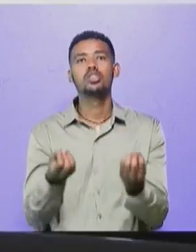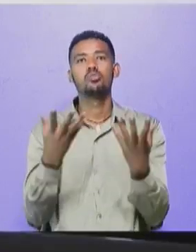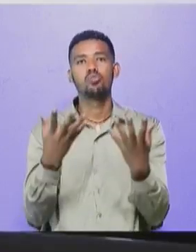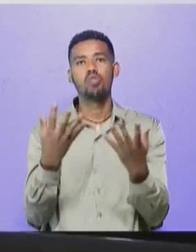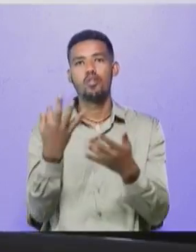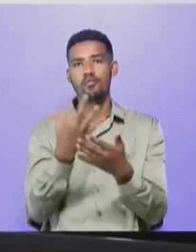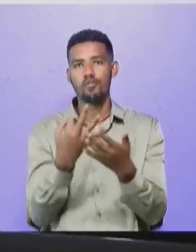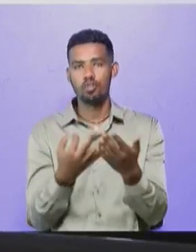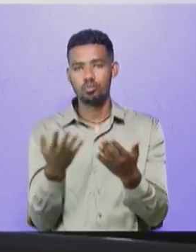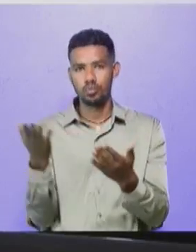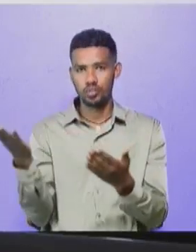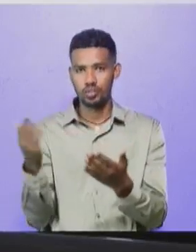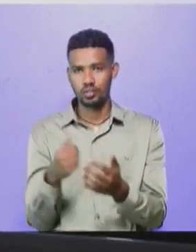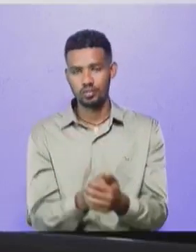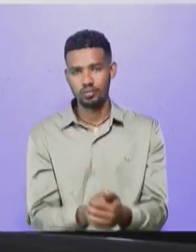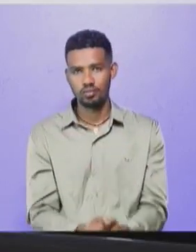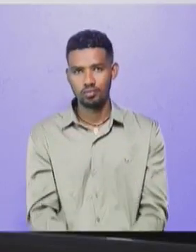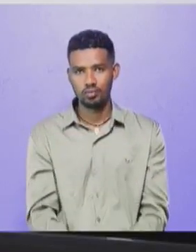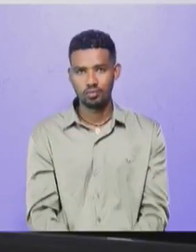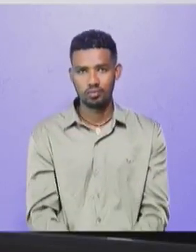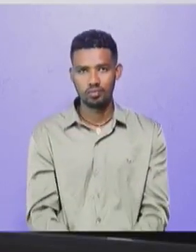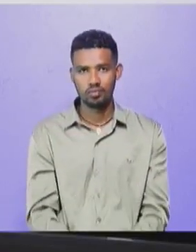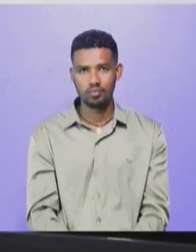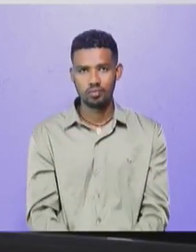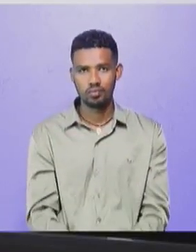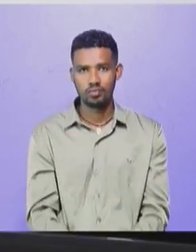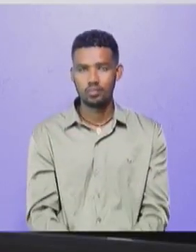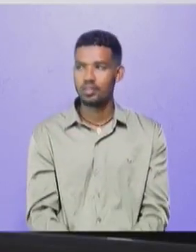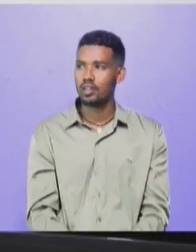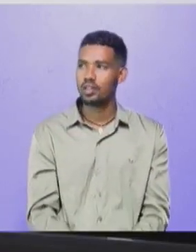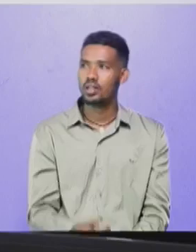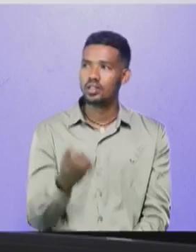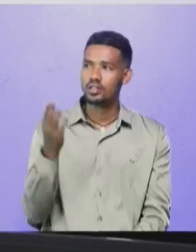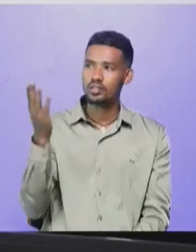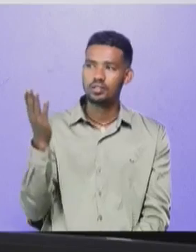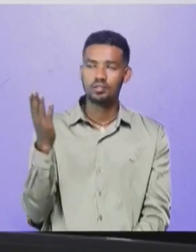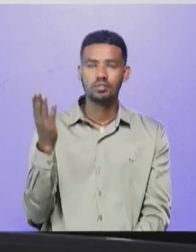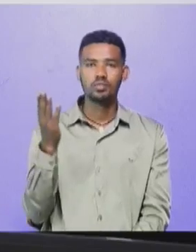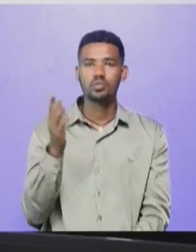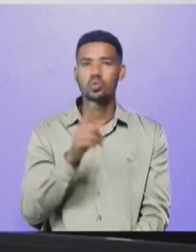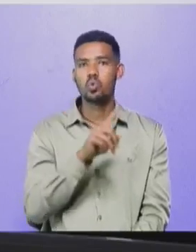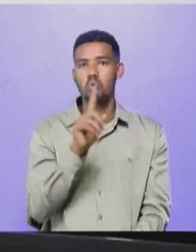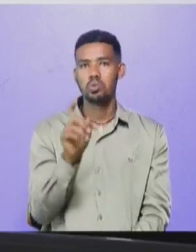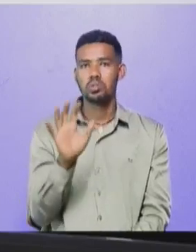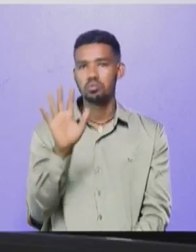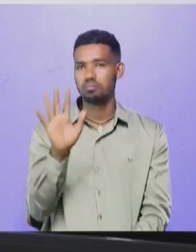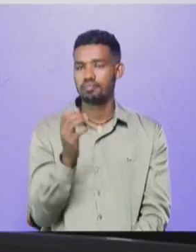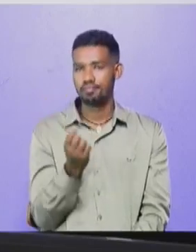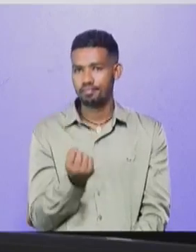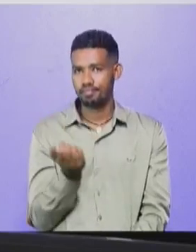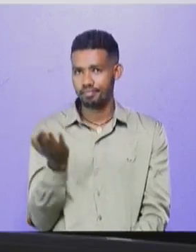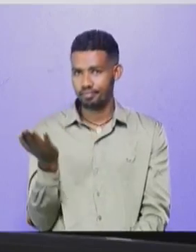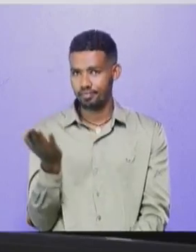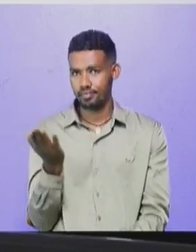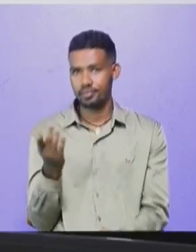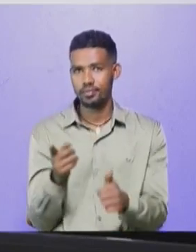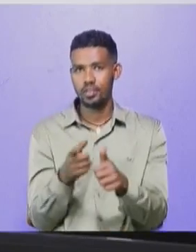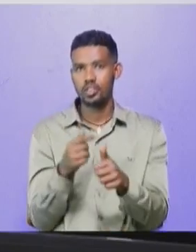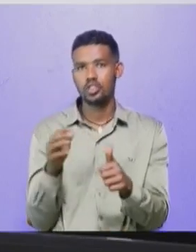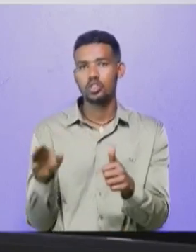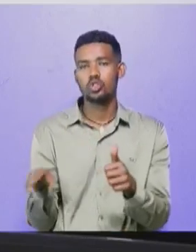forms. Write the plural forms. Here is the questions here. Dog,